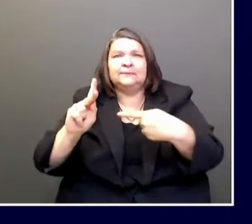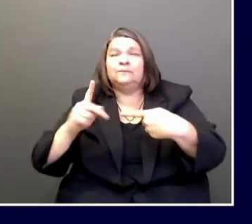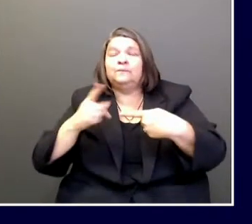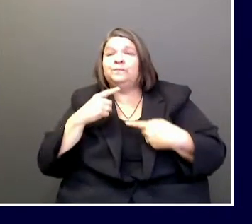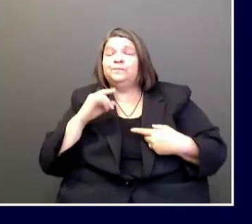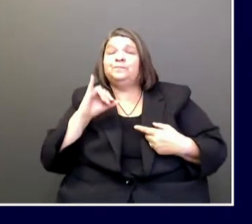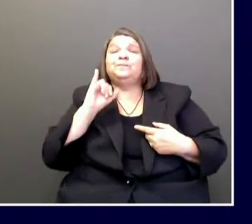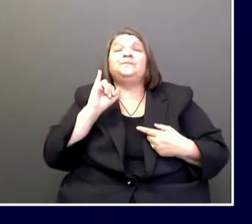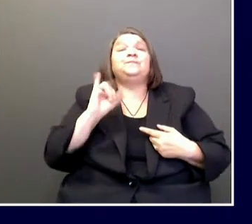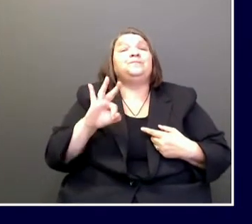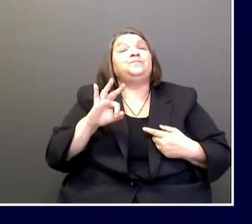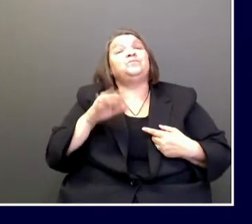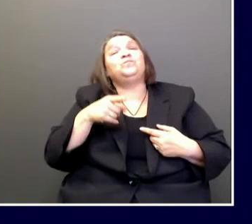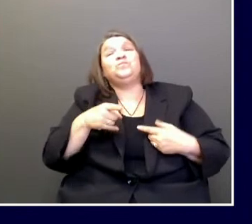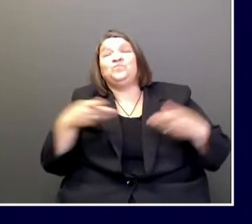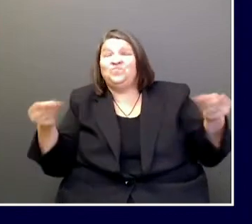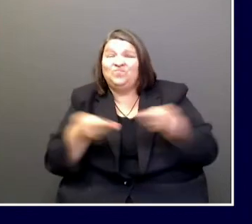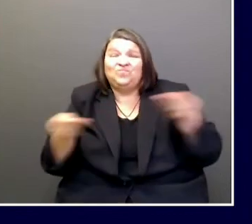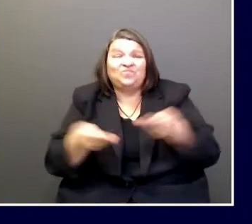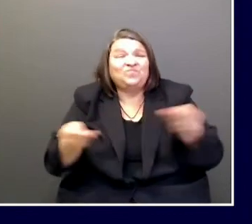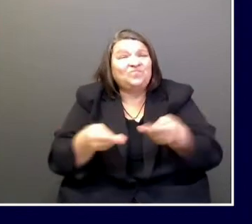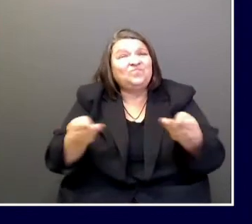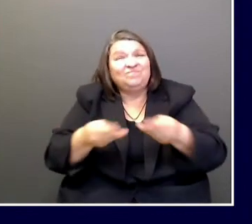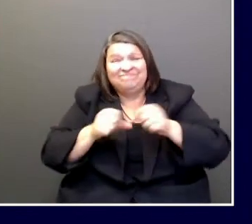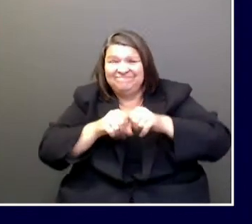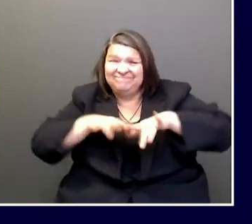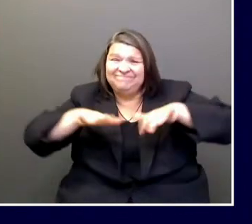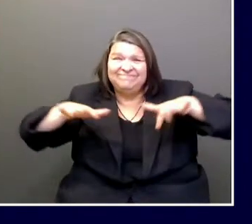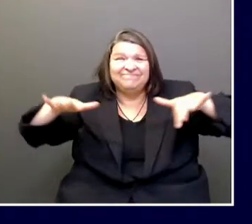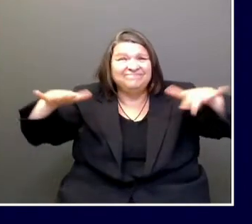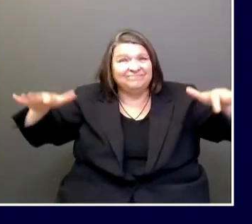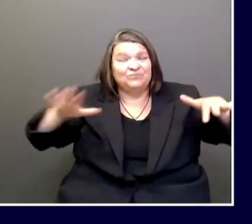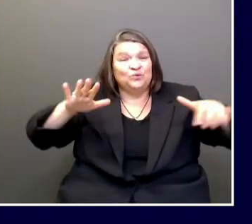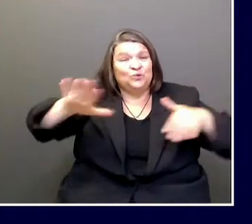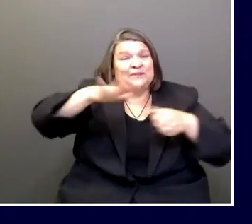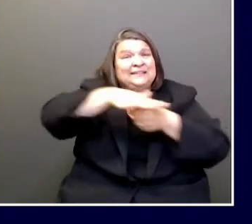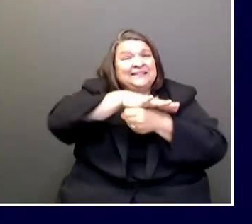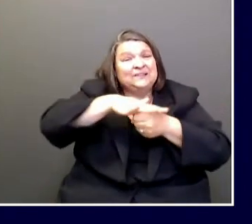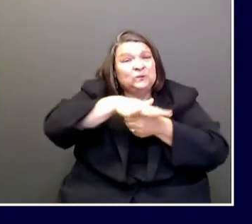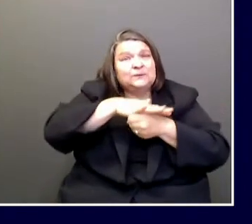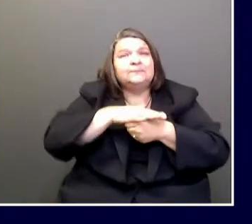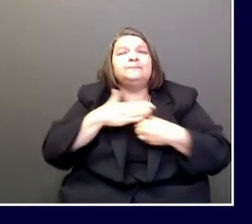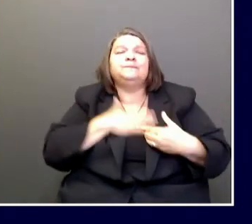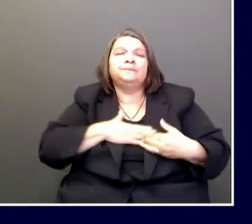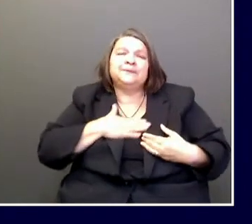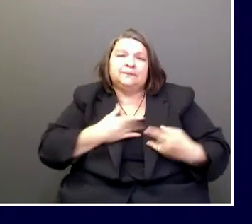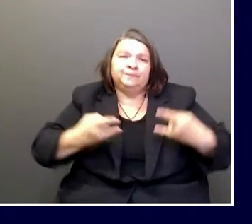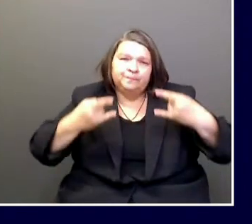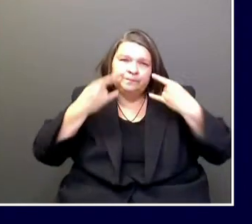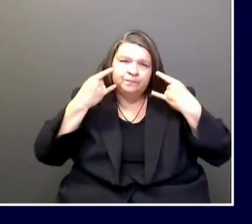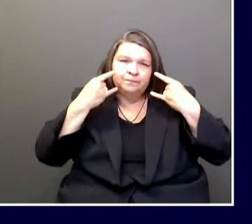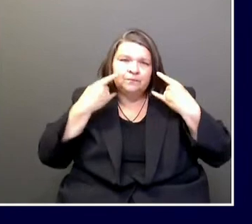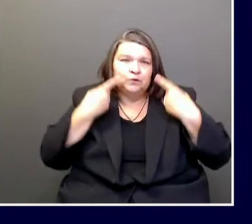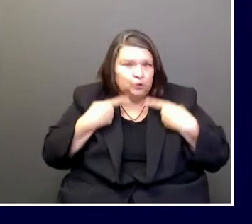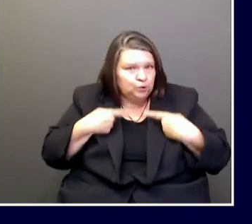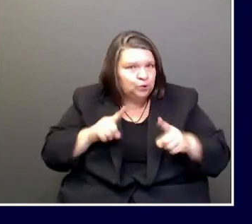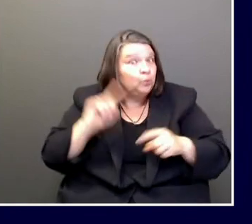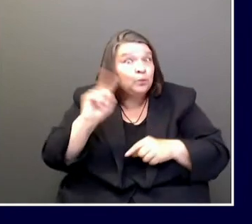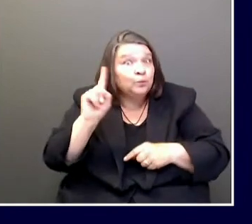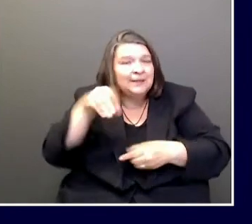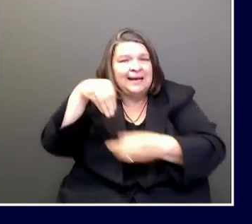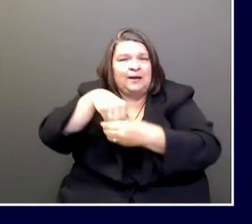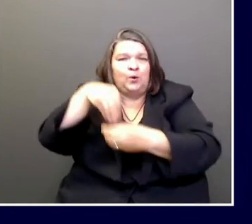circulating, they too should put on a mask if they're going to be indoors around members of the public, even if they're fully